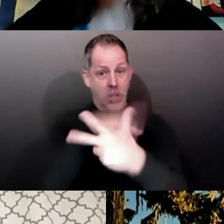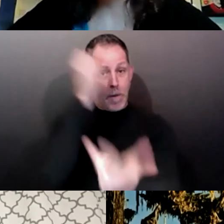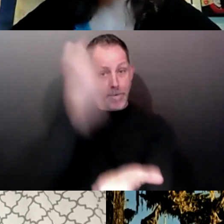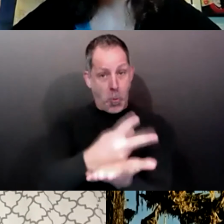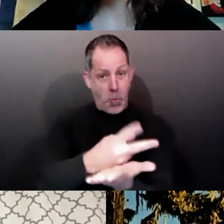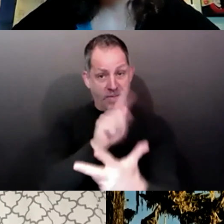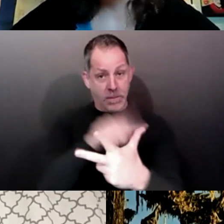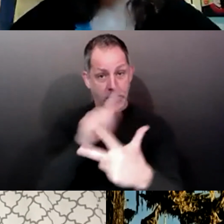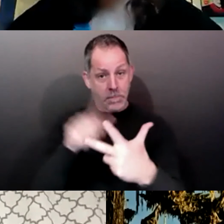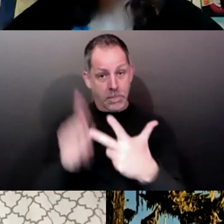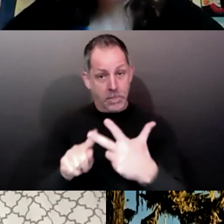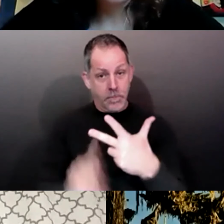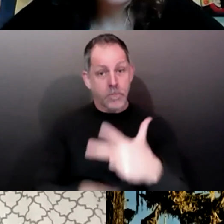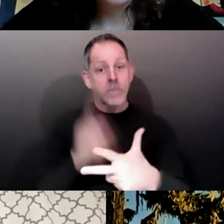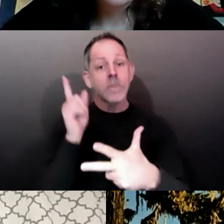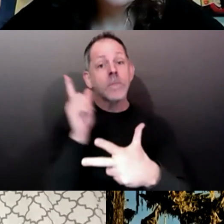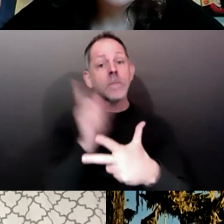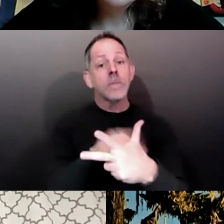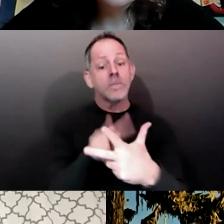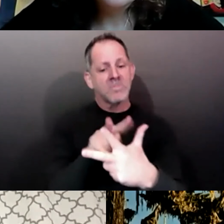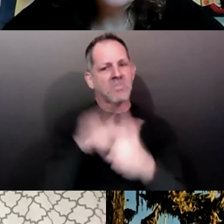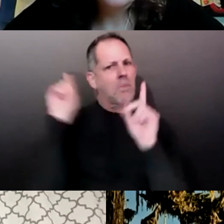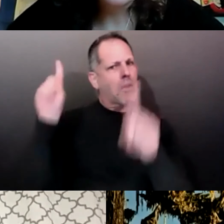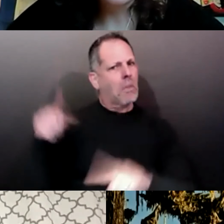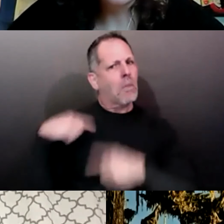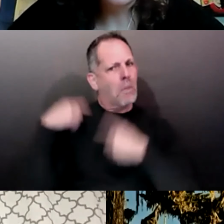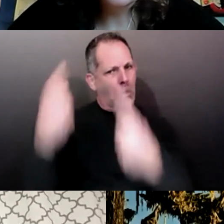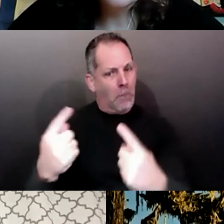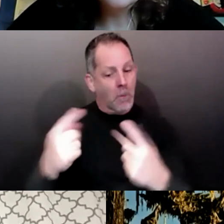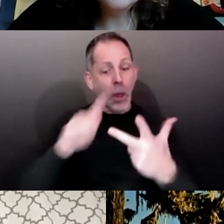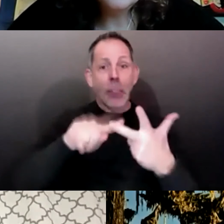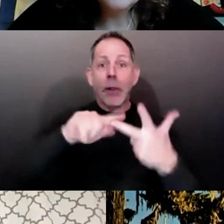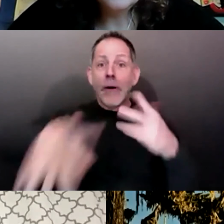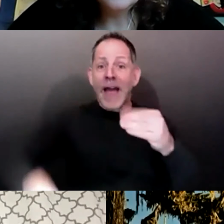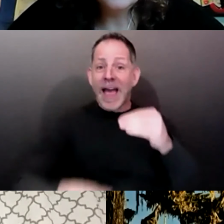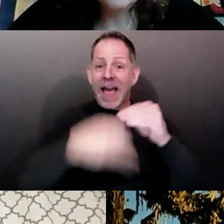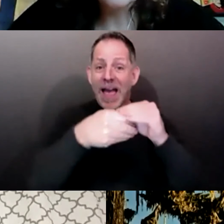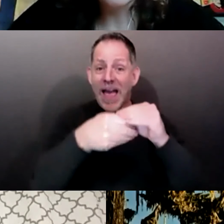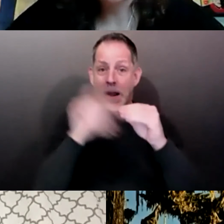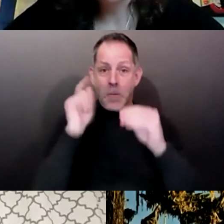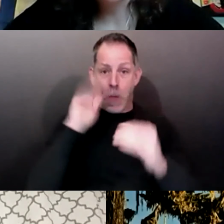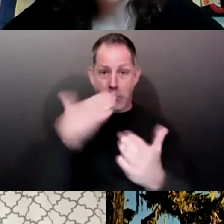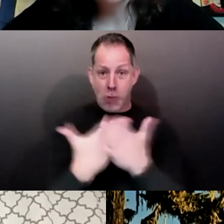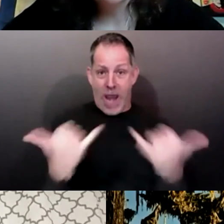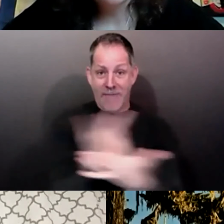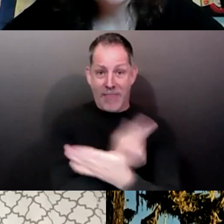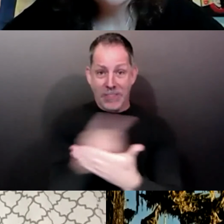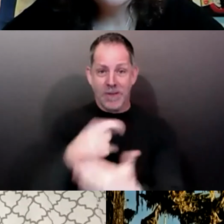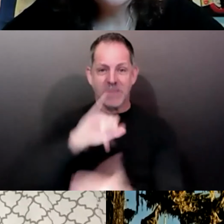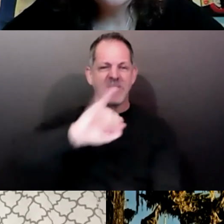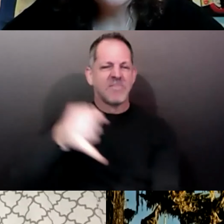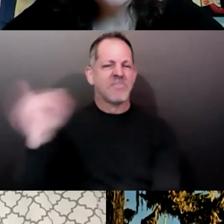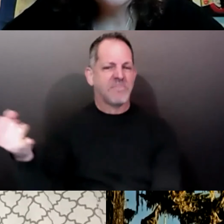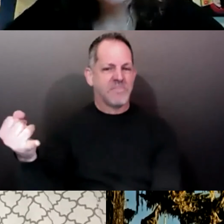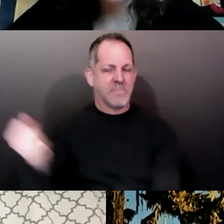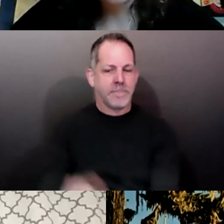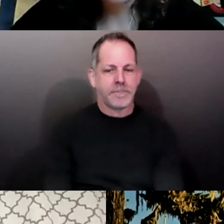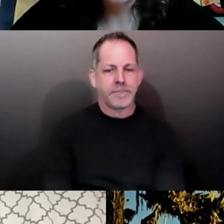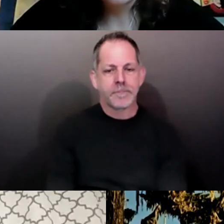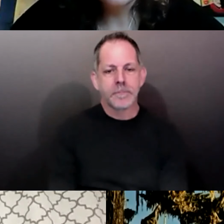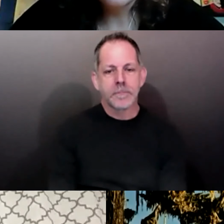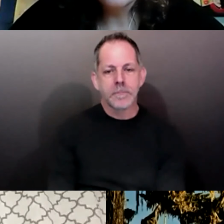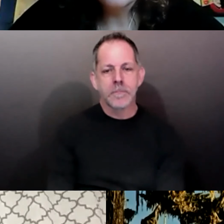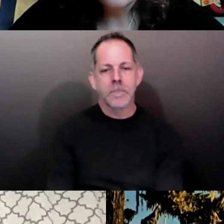the 3rd. So looking forward to that. We'll hear more about that. I'm really grateful for the scientific achievement, but I